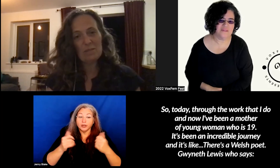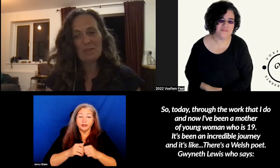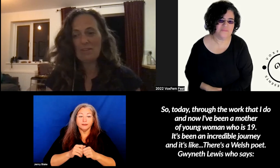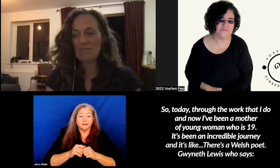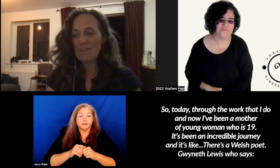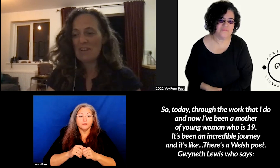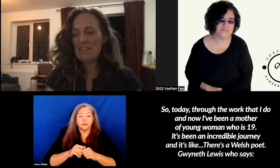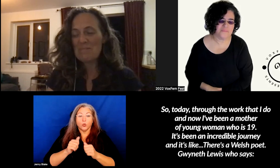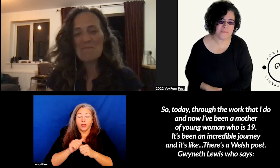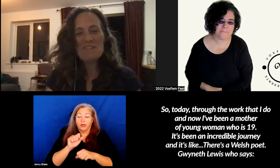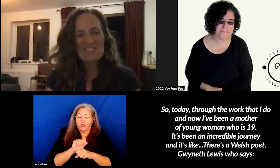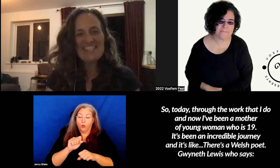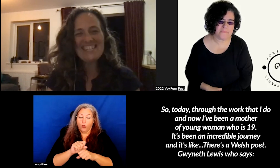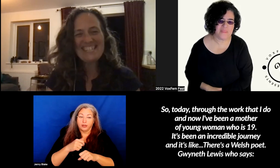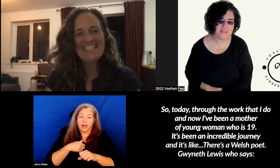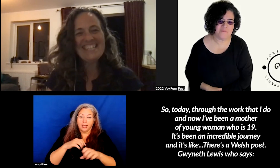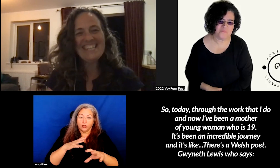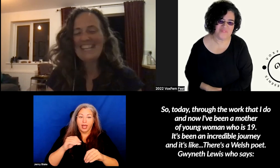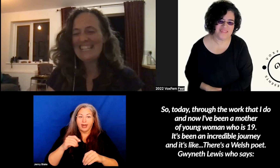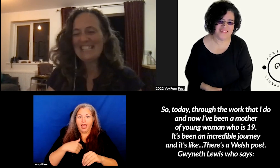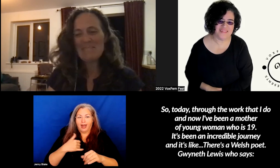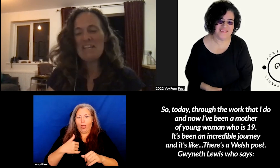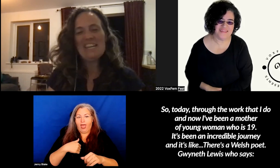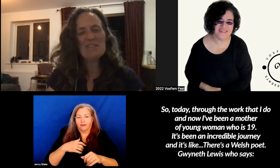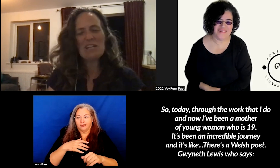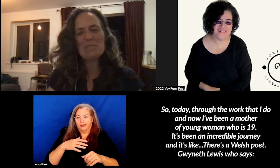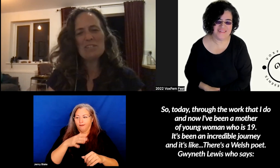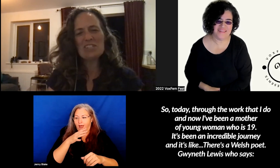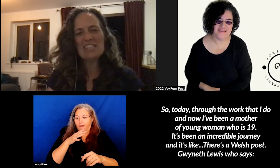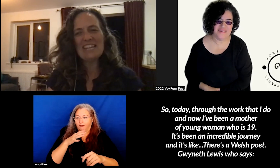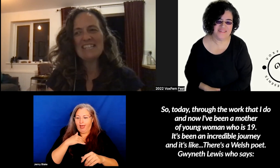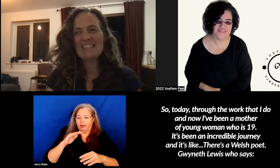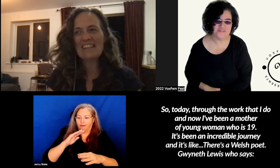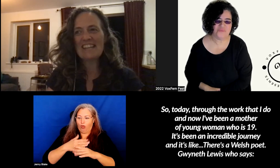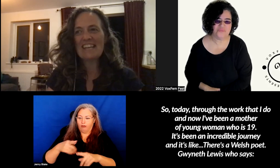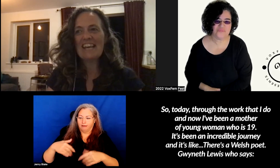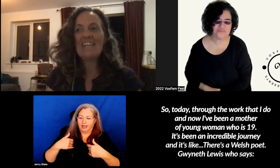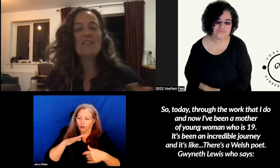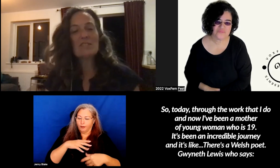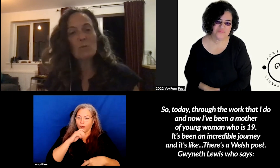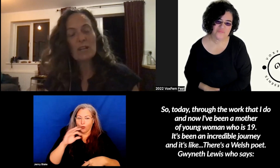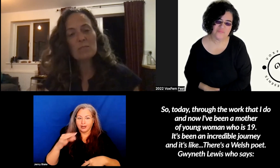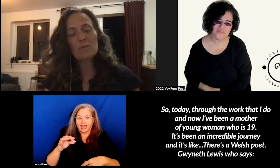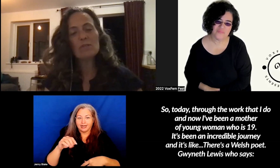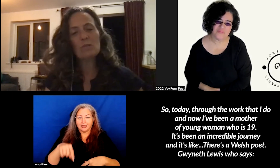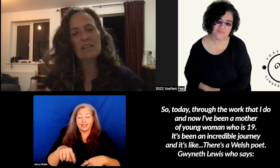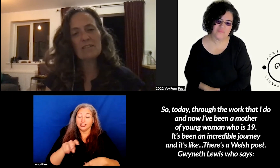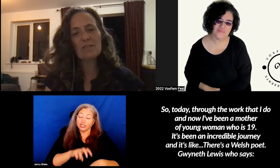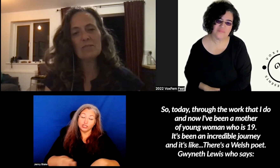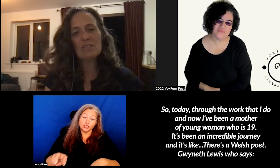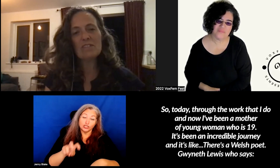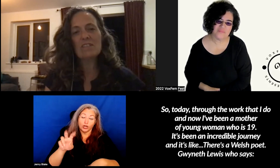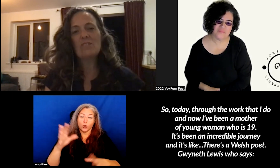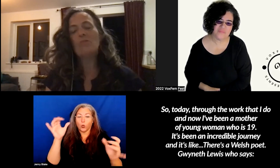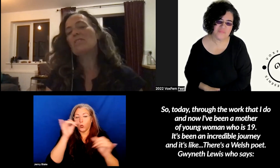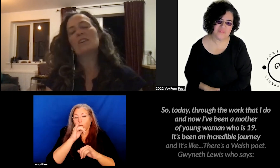been a mother of a young woman who is 19. It's been an incredible journey. And it's like, there's a Welsh poet, Gwyneth